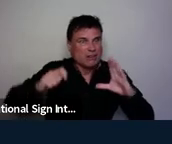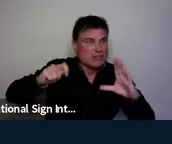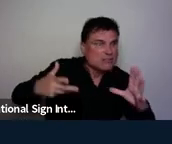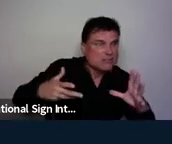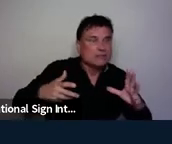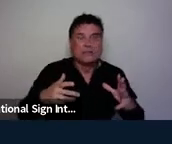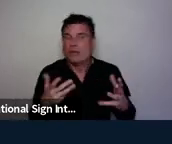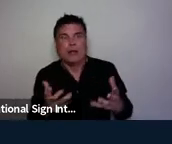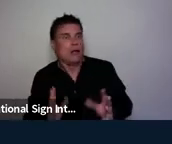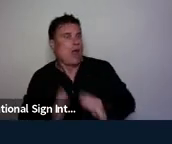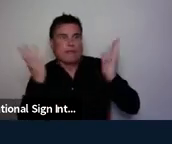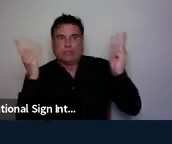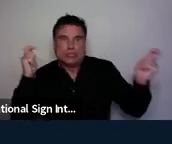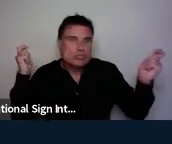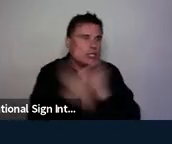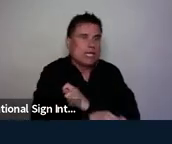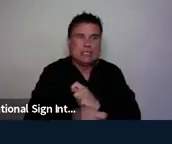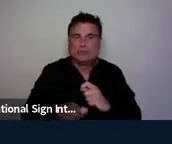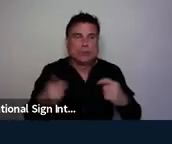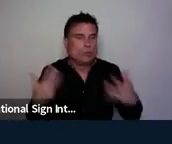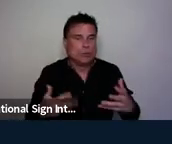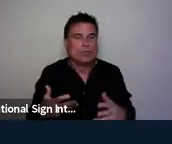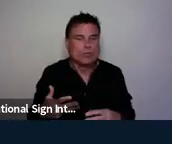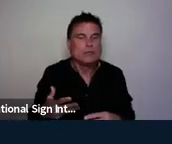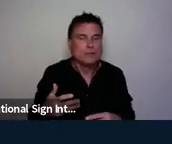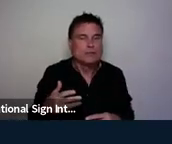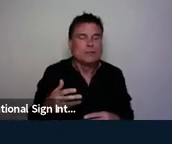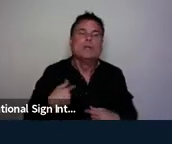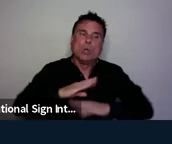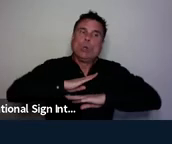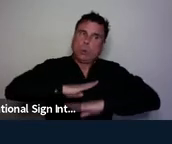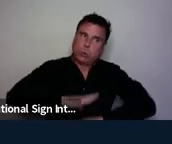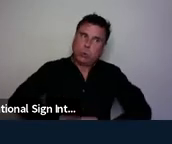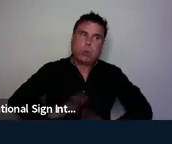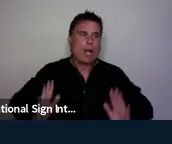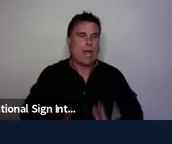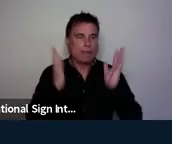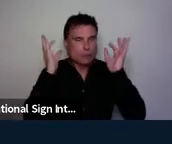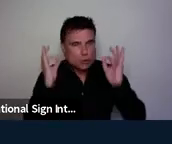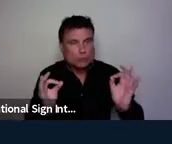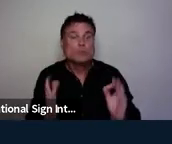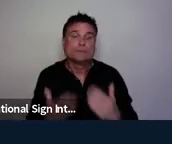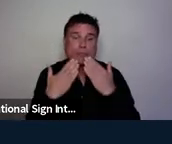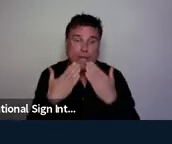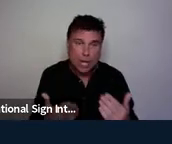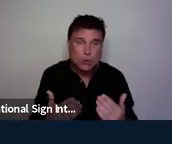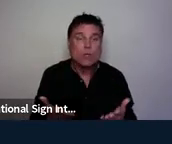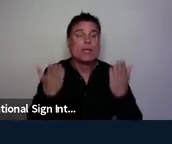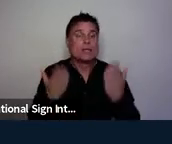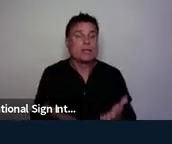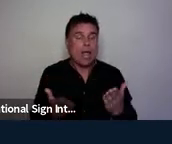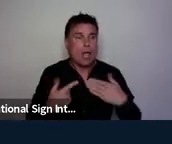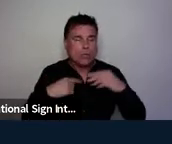grateful. We are grateful that this crisis has opened our eyes to matters that are significant for me,